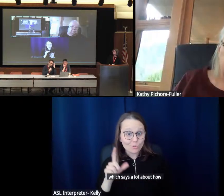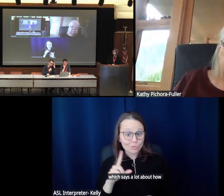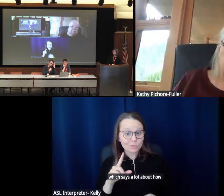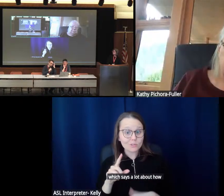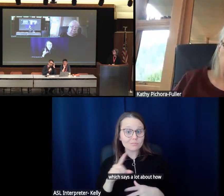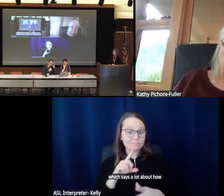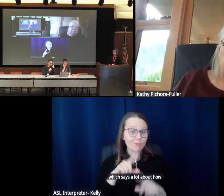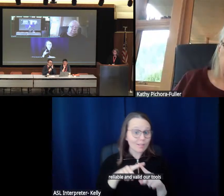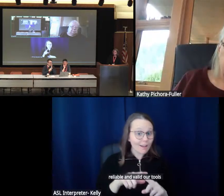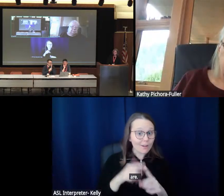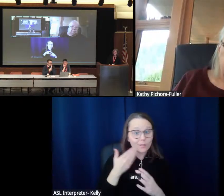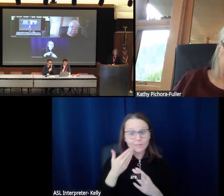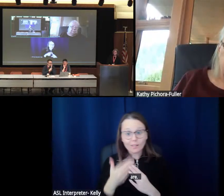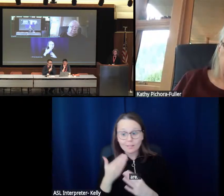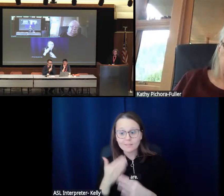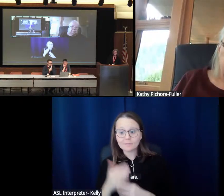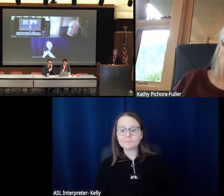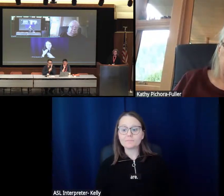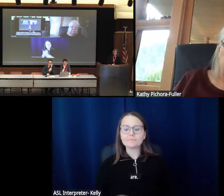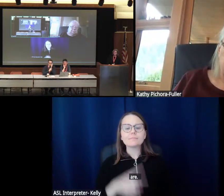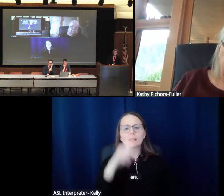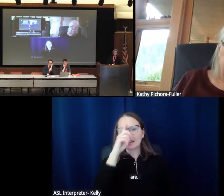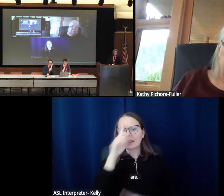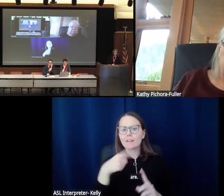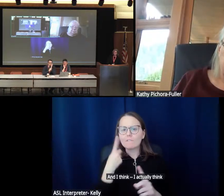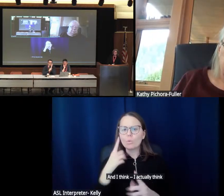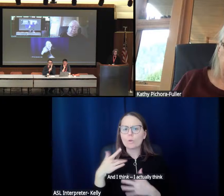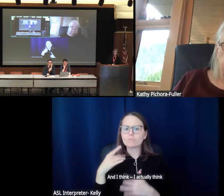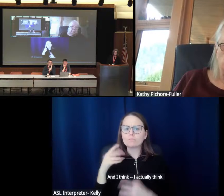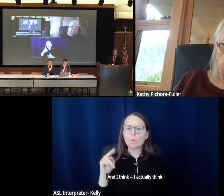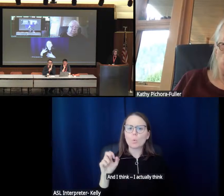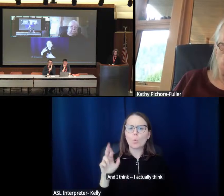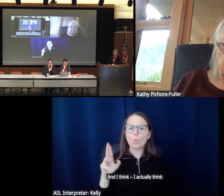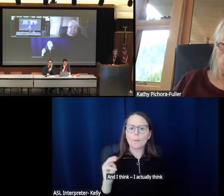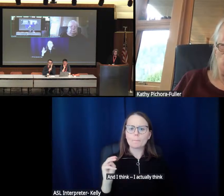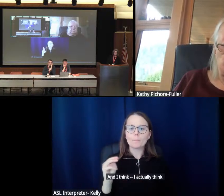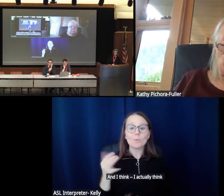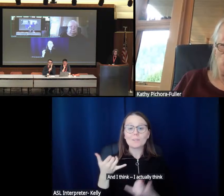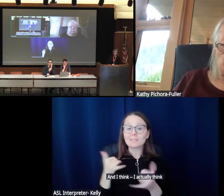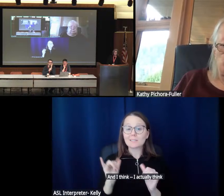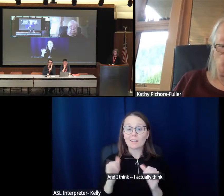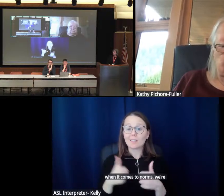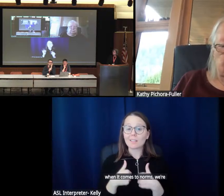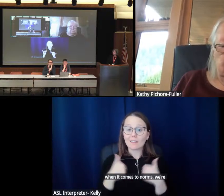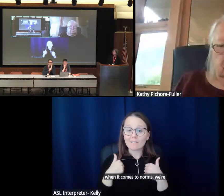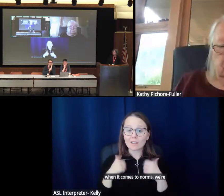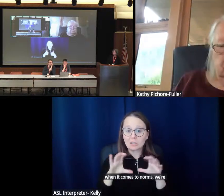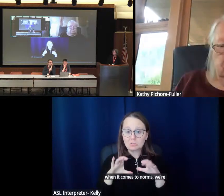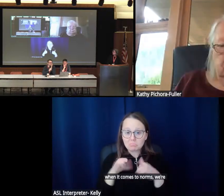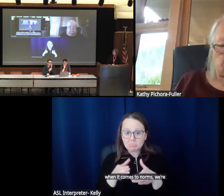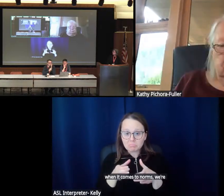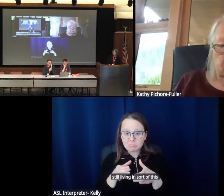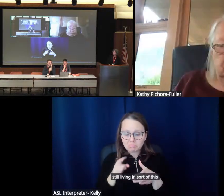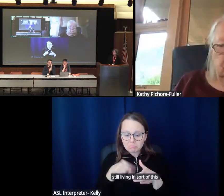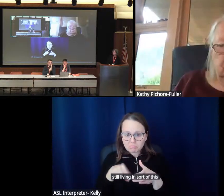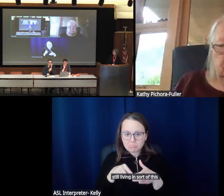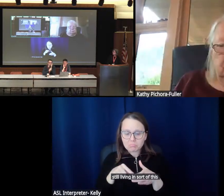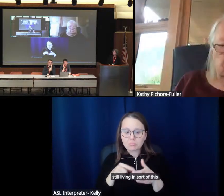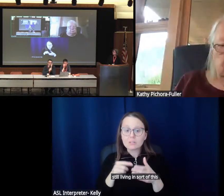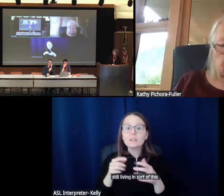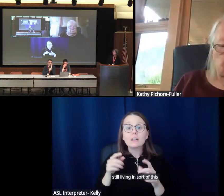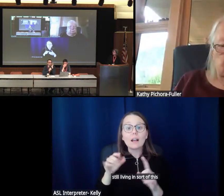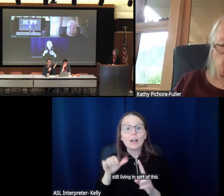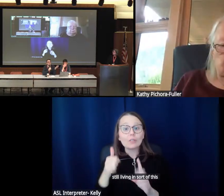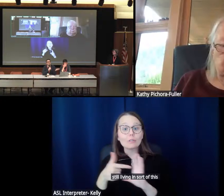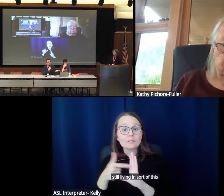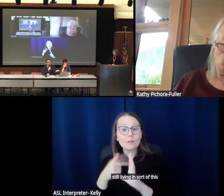I actually think that when it comes to norms, we're still living in sort of this nebulous area. Another great example in auditory might be